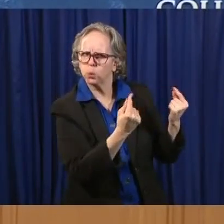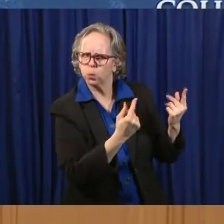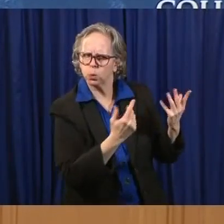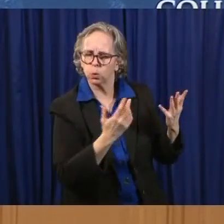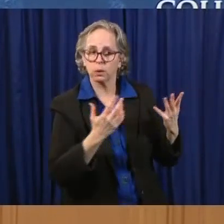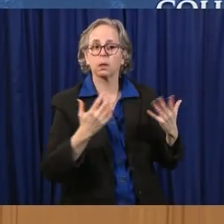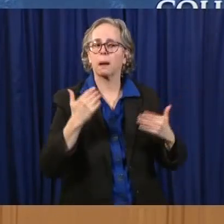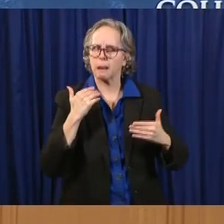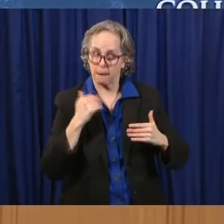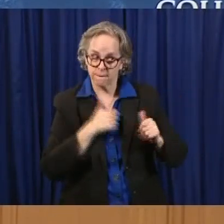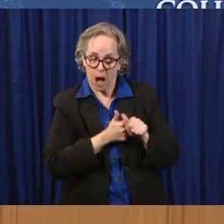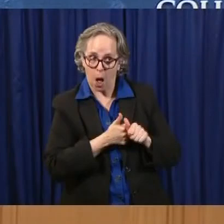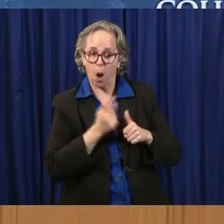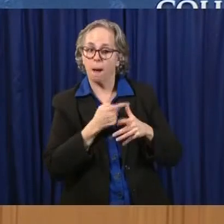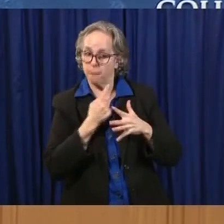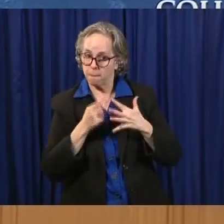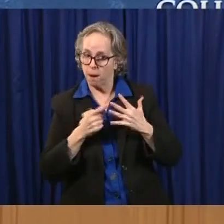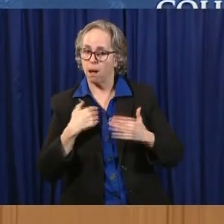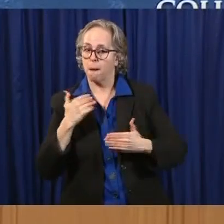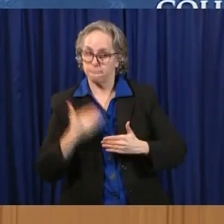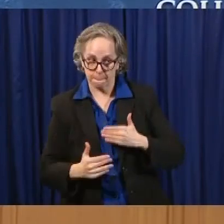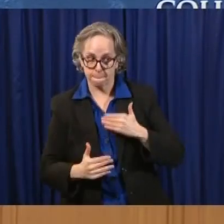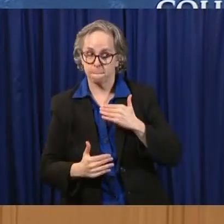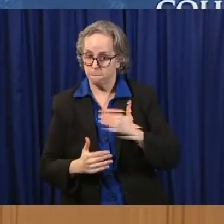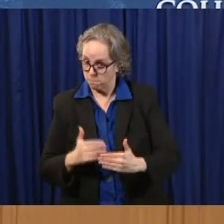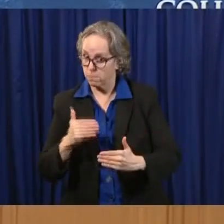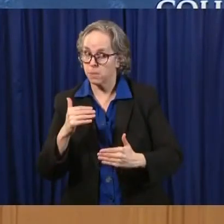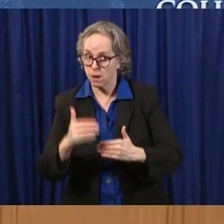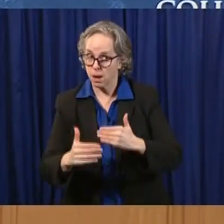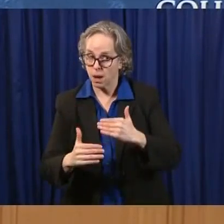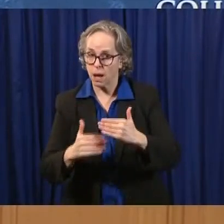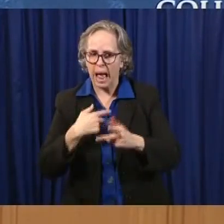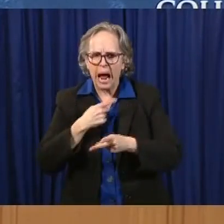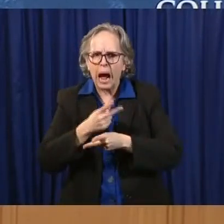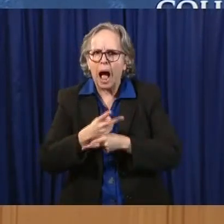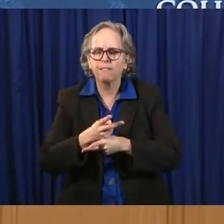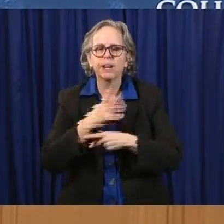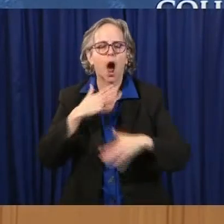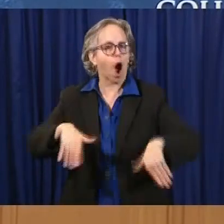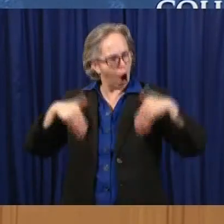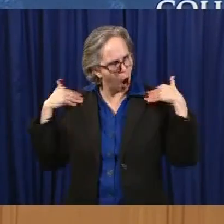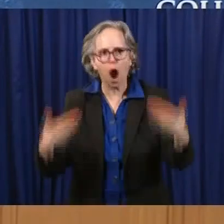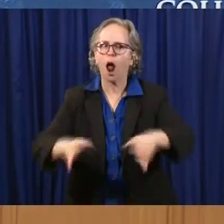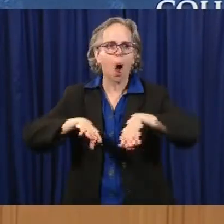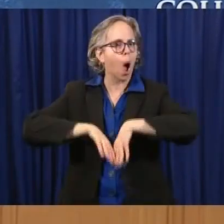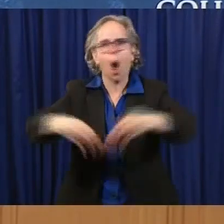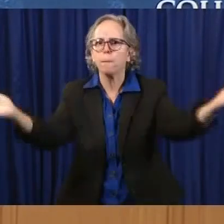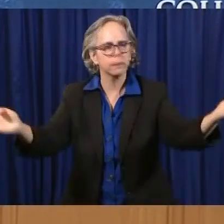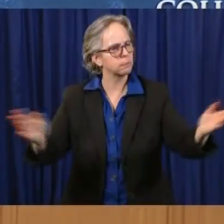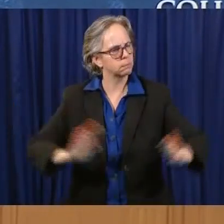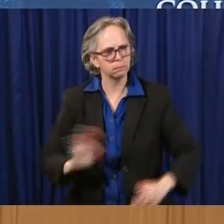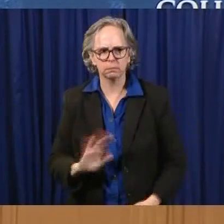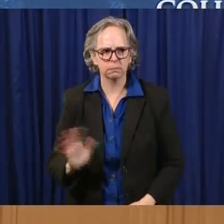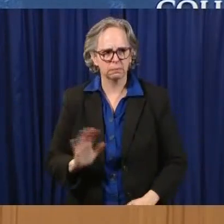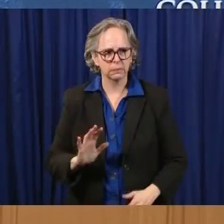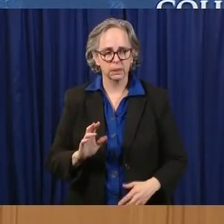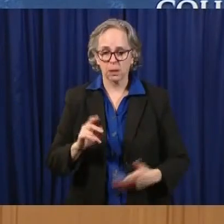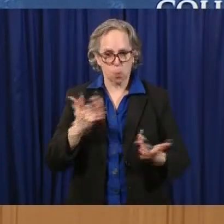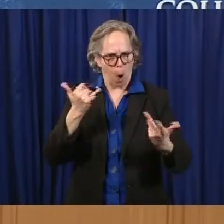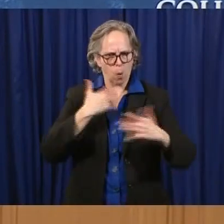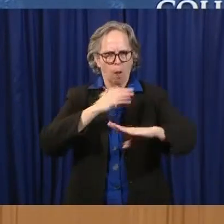the right way to avoid, you know, a second surge or other things in the future. You